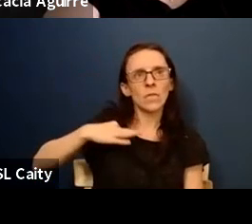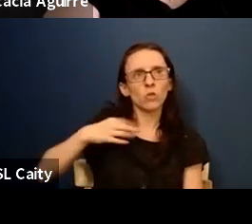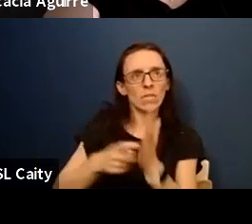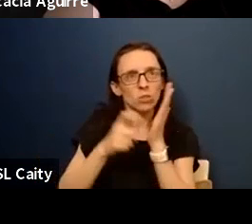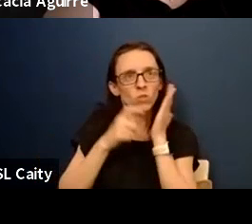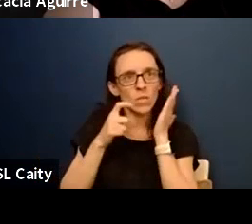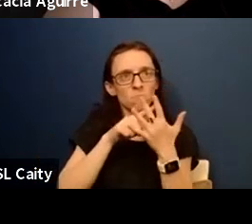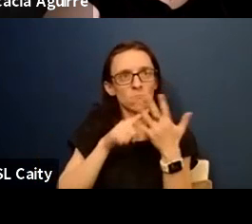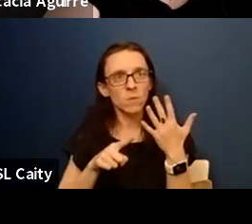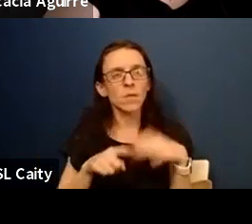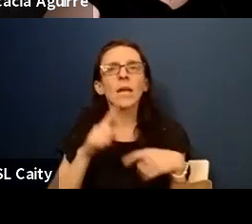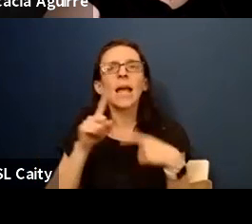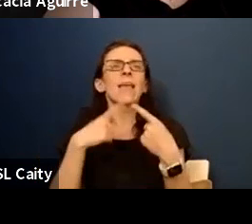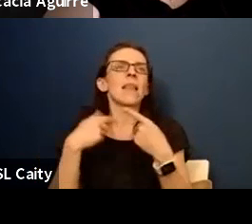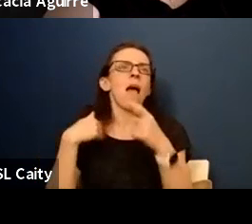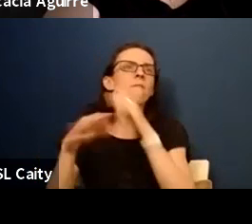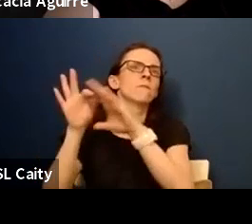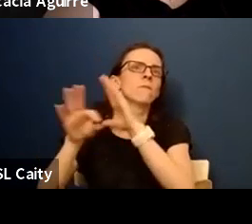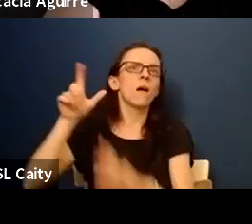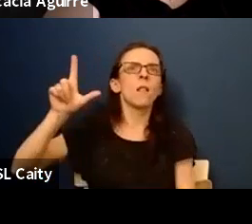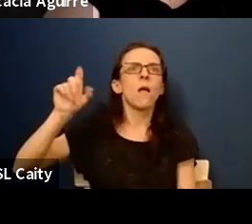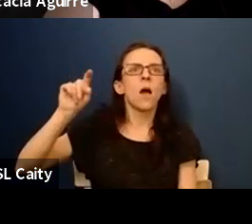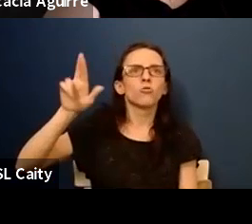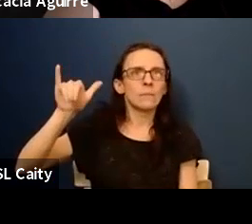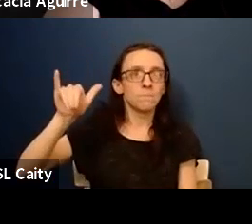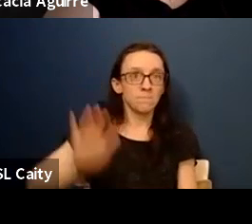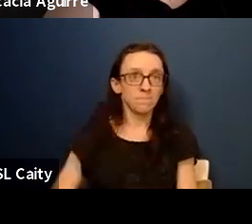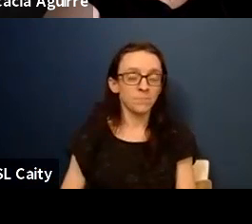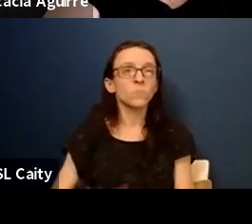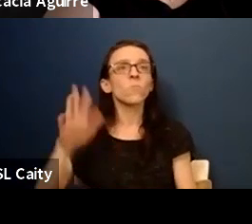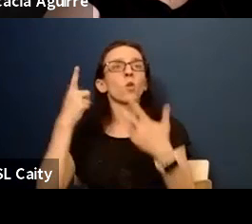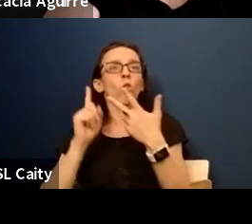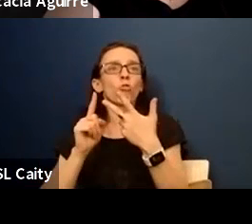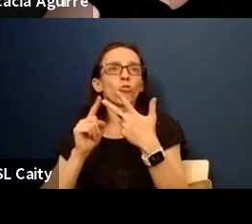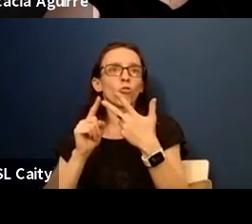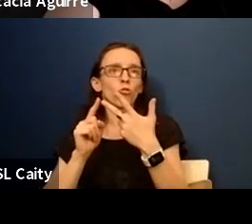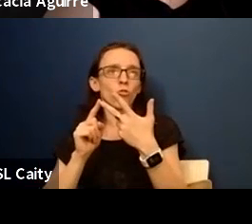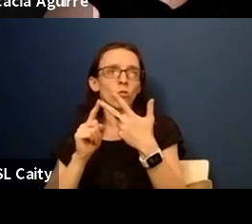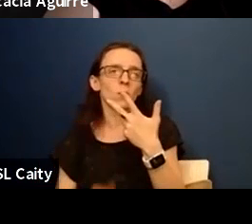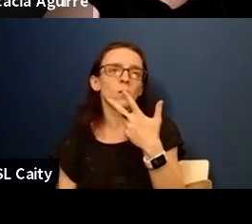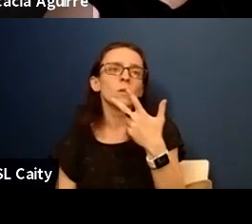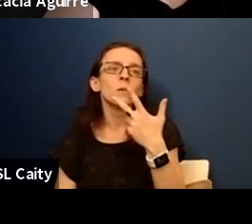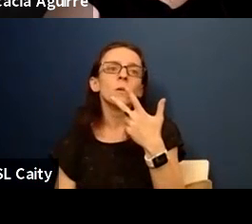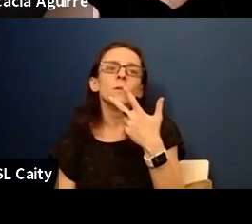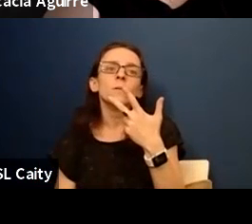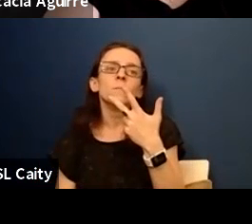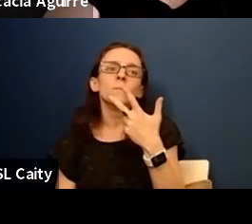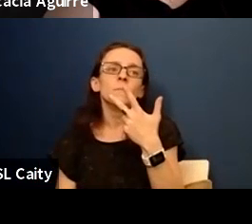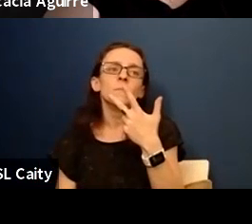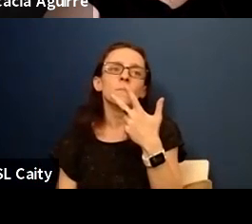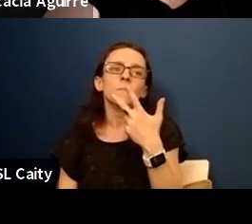and then doing a lottery. Okay. The third that I heard